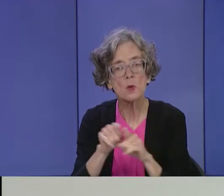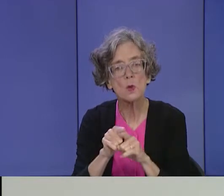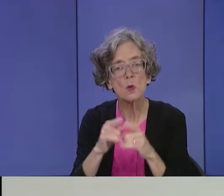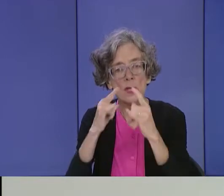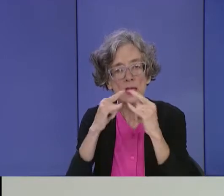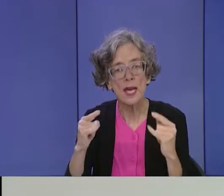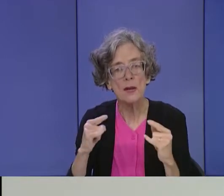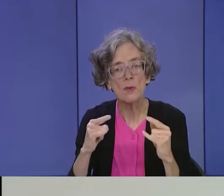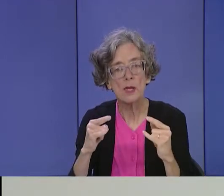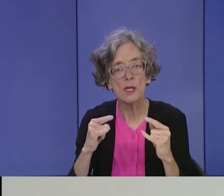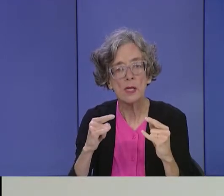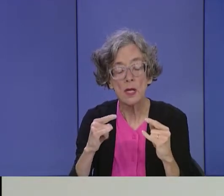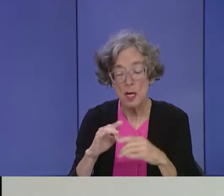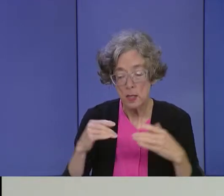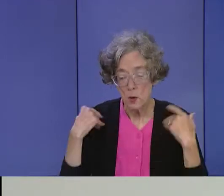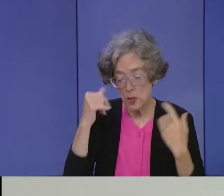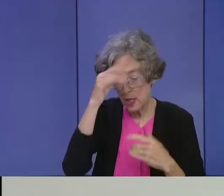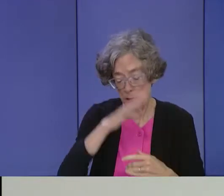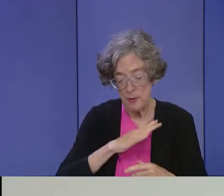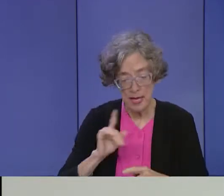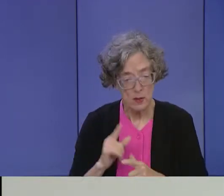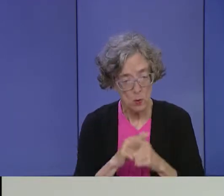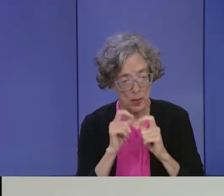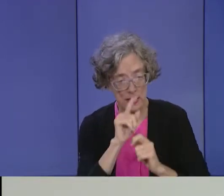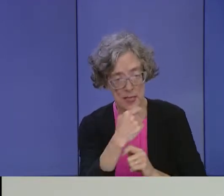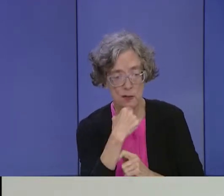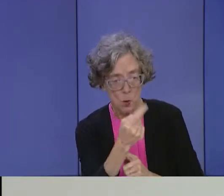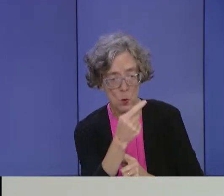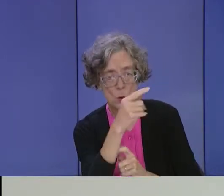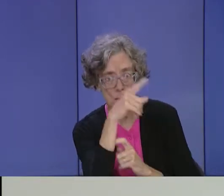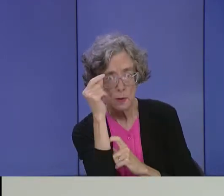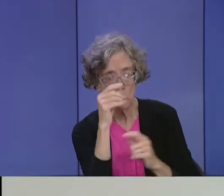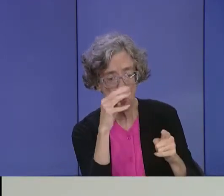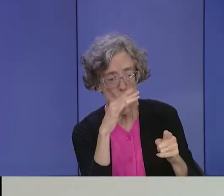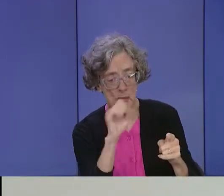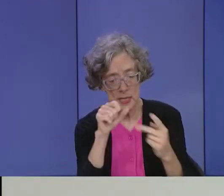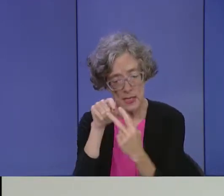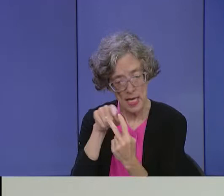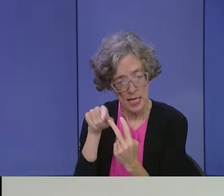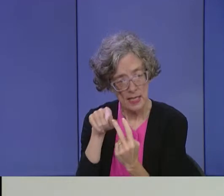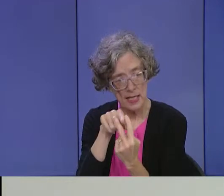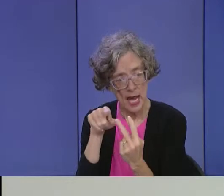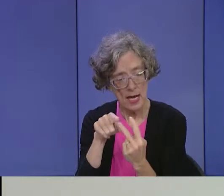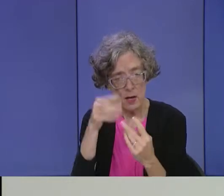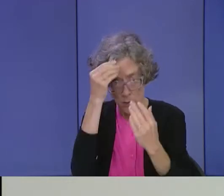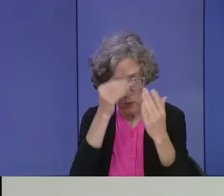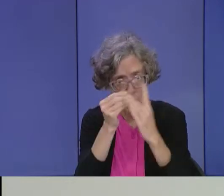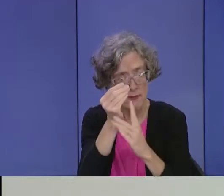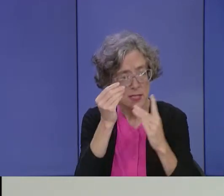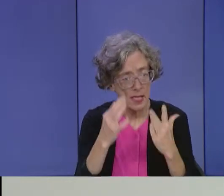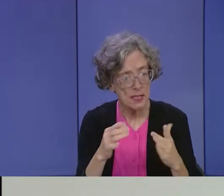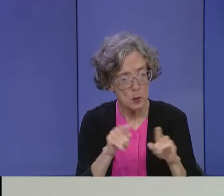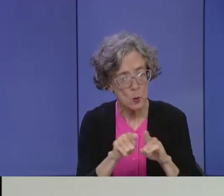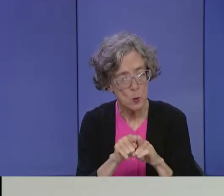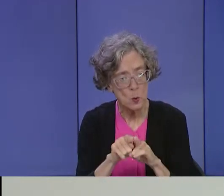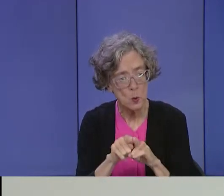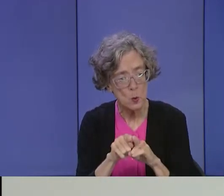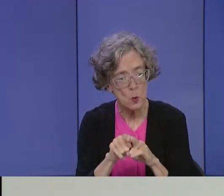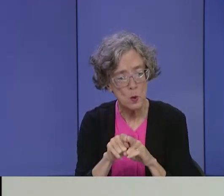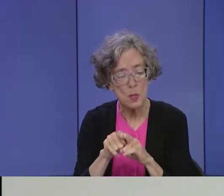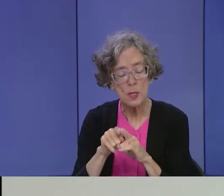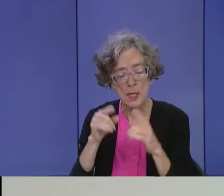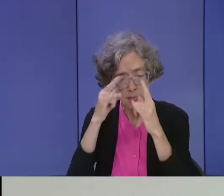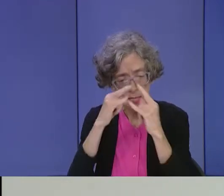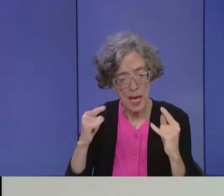camp. So when a young man quickly told Moses, Eldad and Medad are prophesying